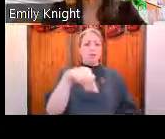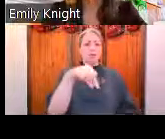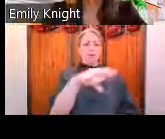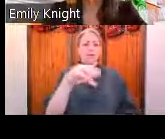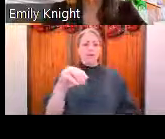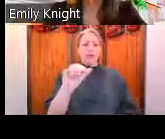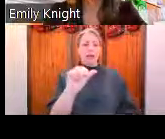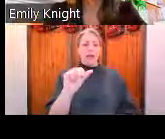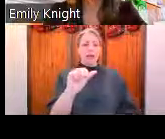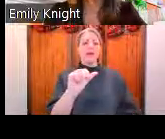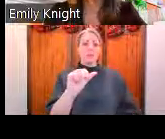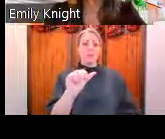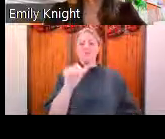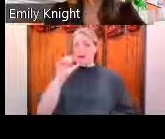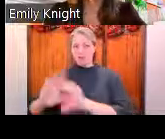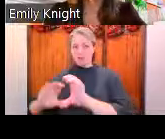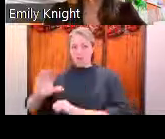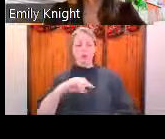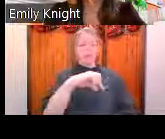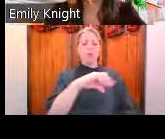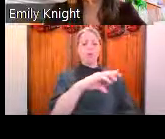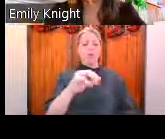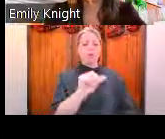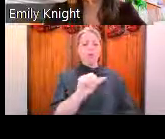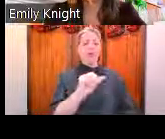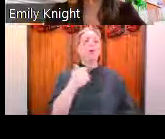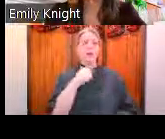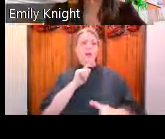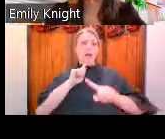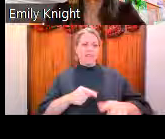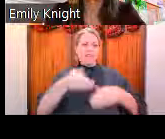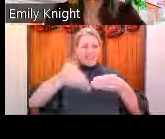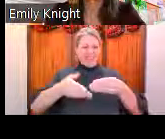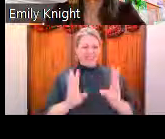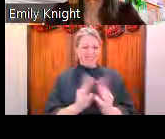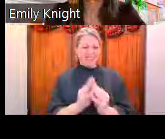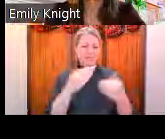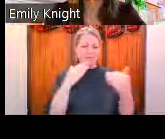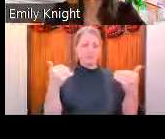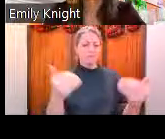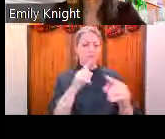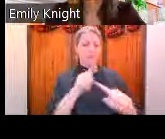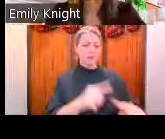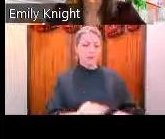point, and then we will come back and answer those at the end of the session.